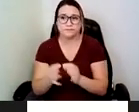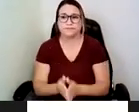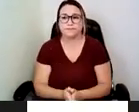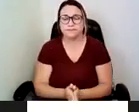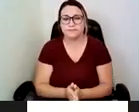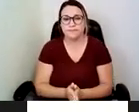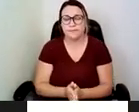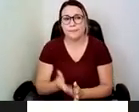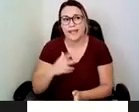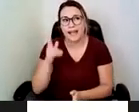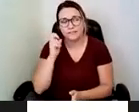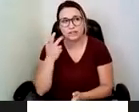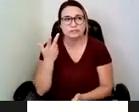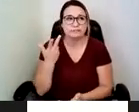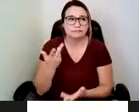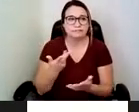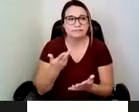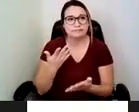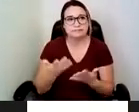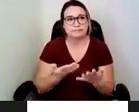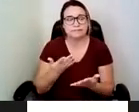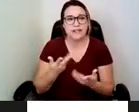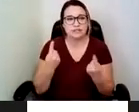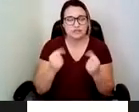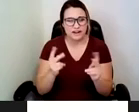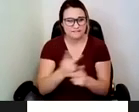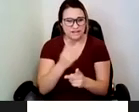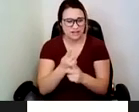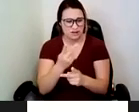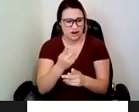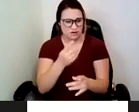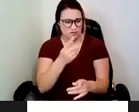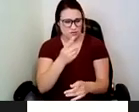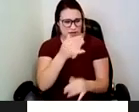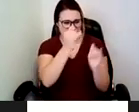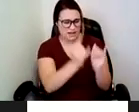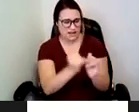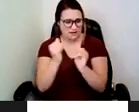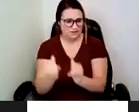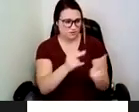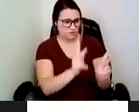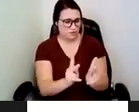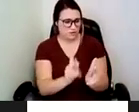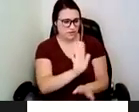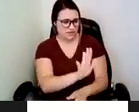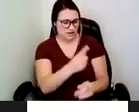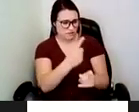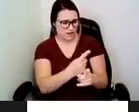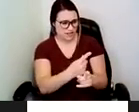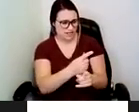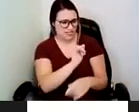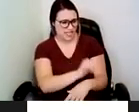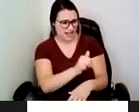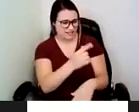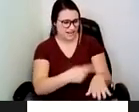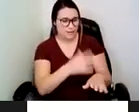I've heard said that it's trying to figure out what's the right thing for that person at that point in their life. So what